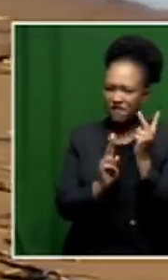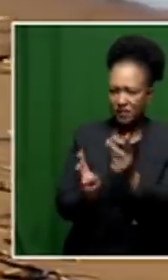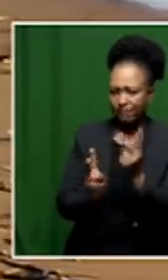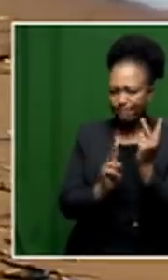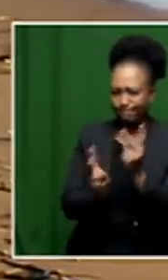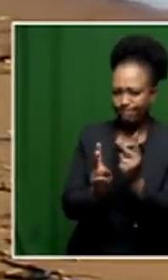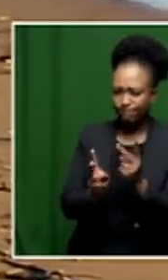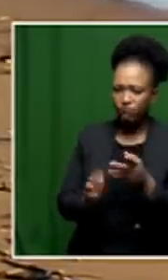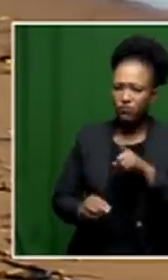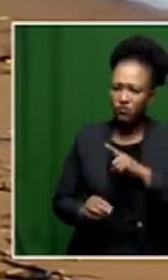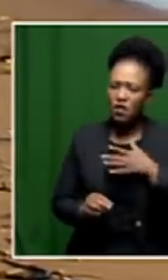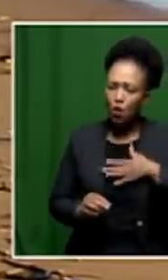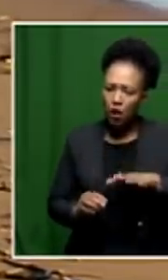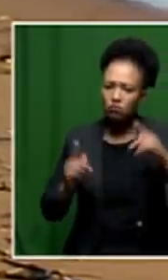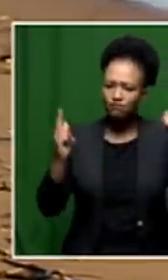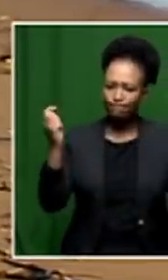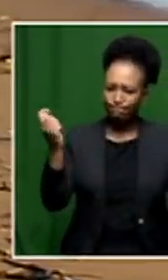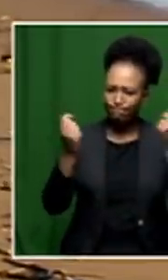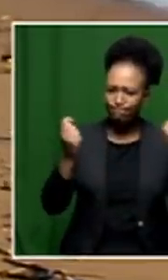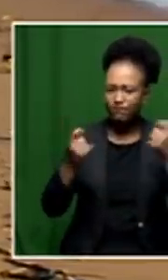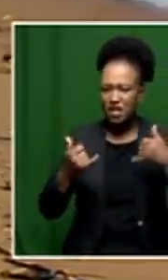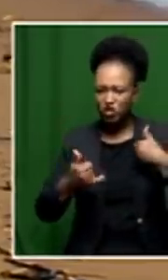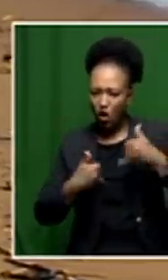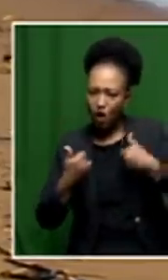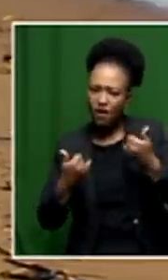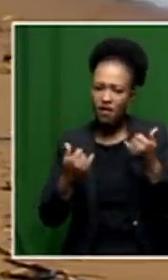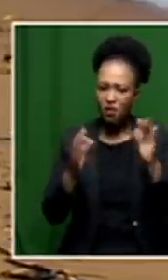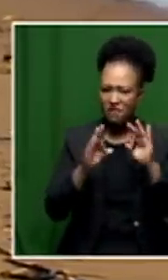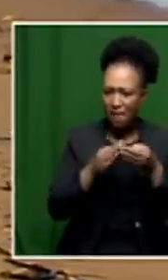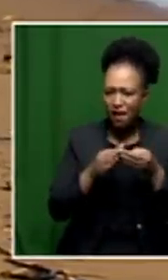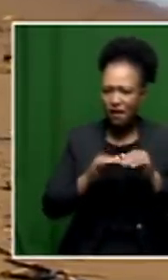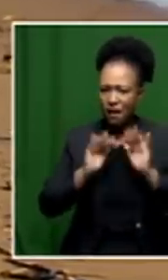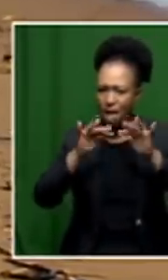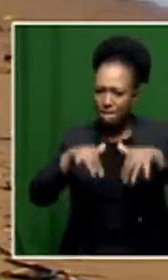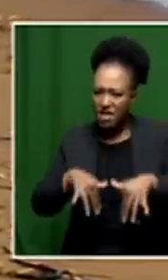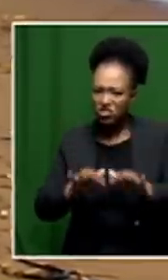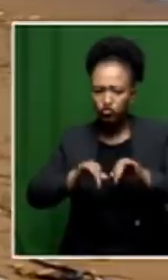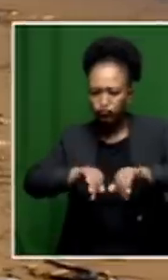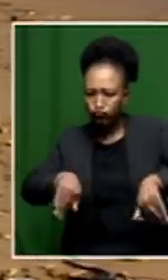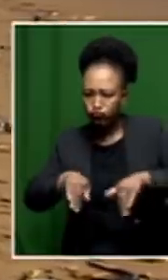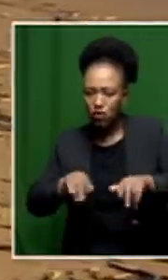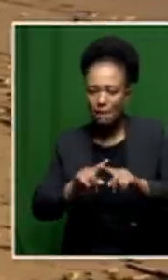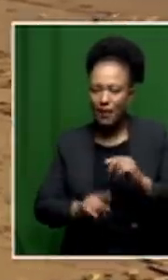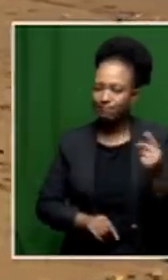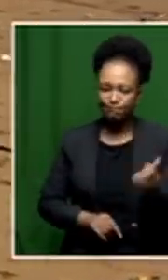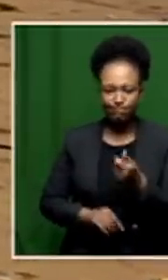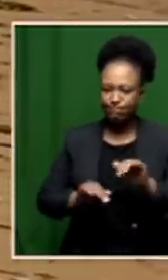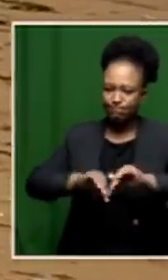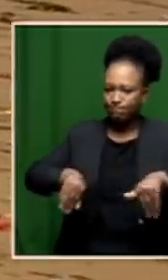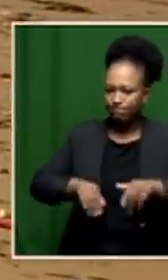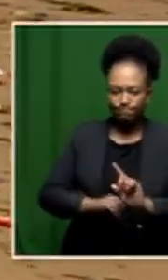actually have a good time with their families and enjoy the beach. But unfortunately, that's not going to be the